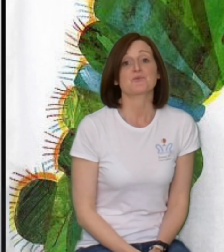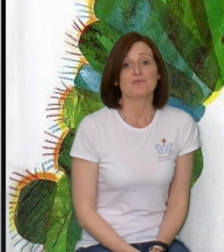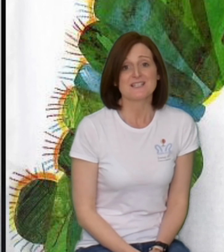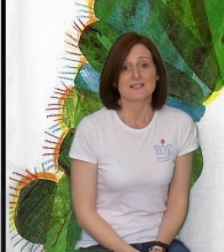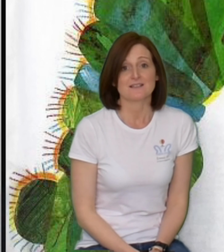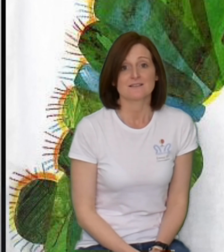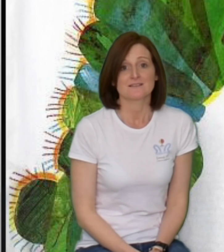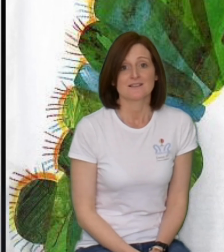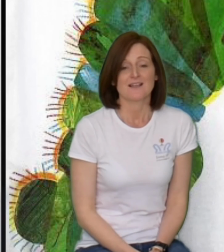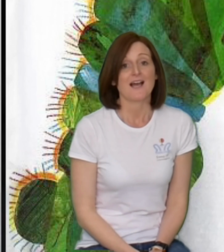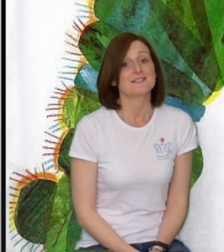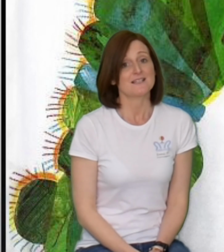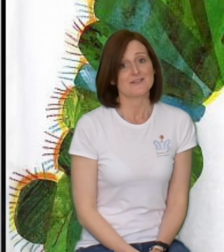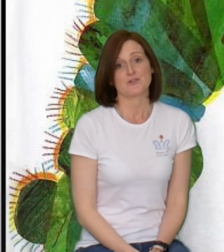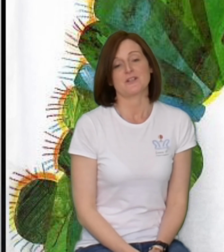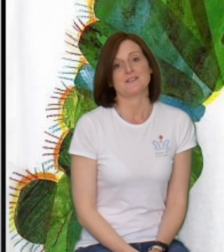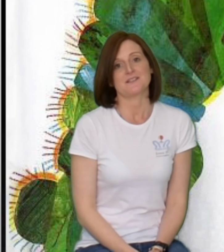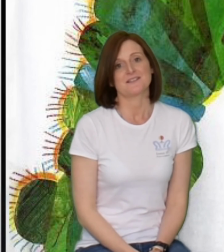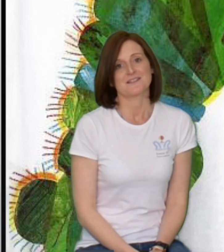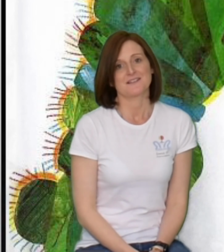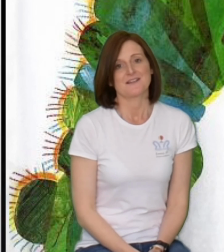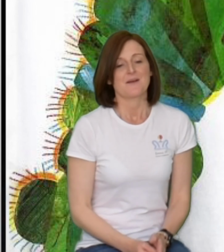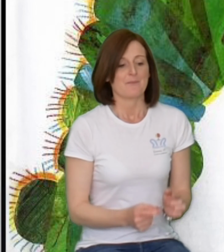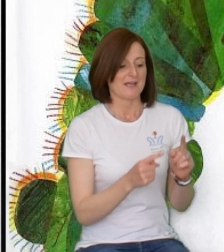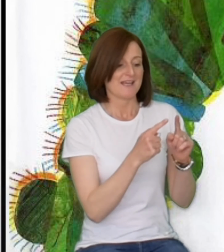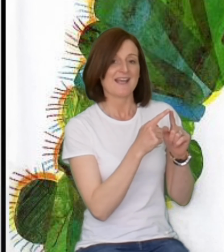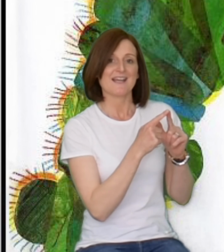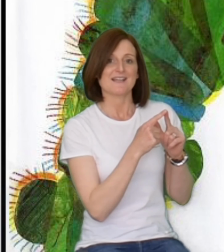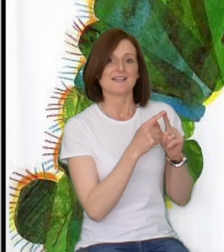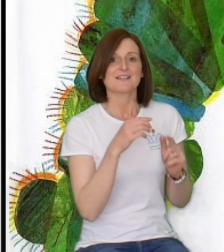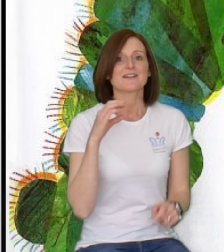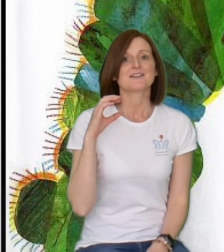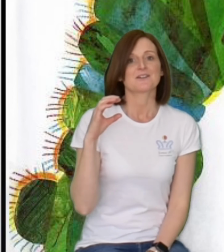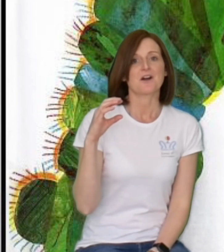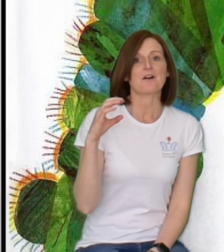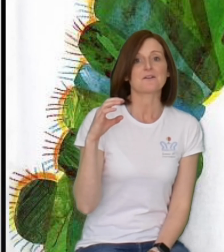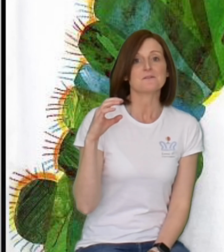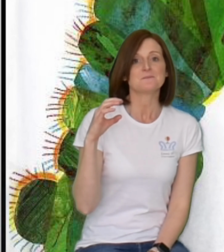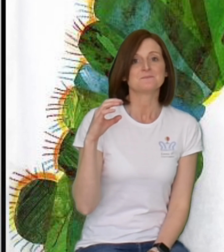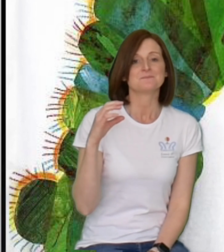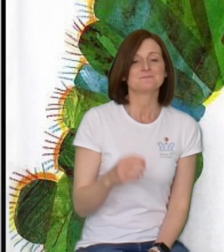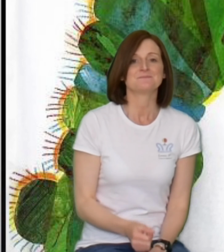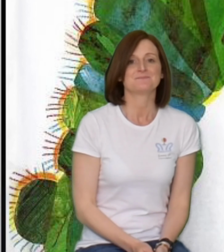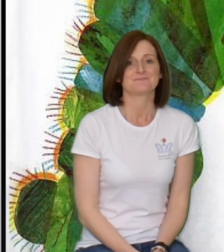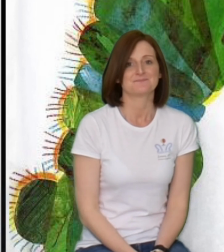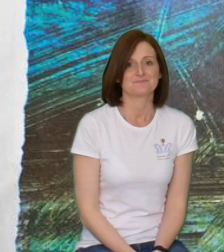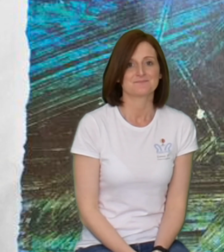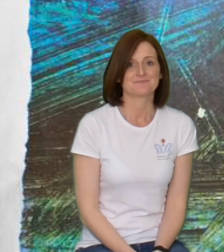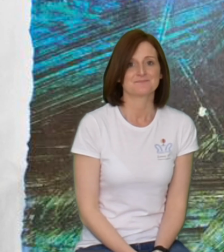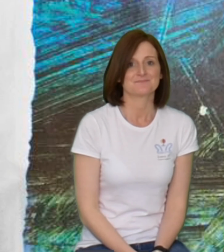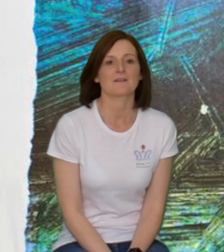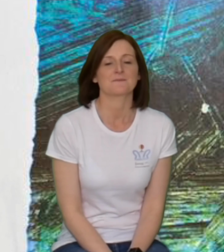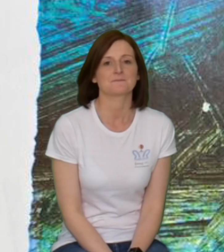and it's written and illustrated by Eric Carle.